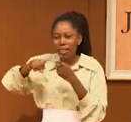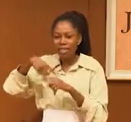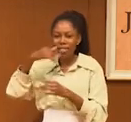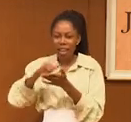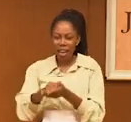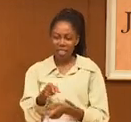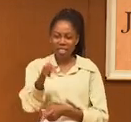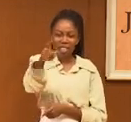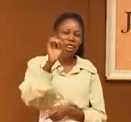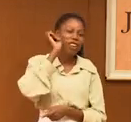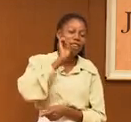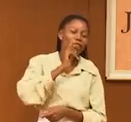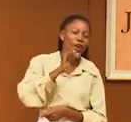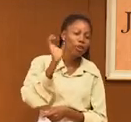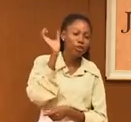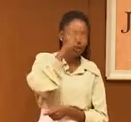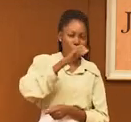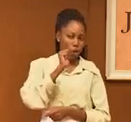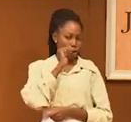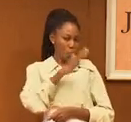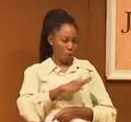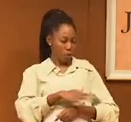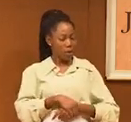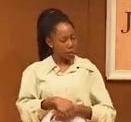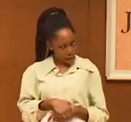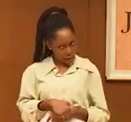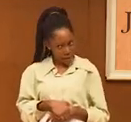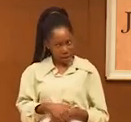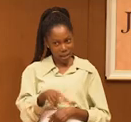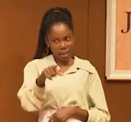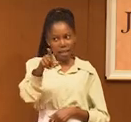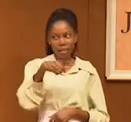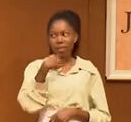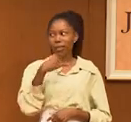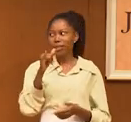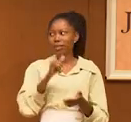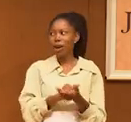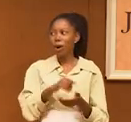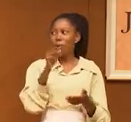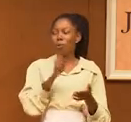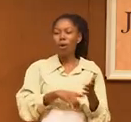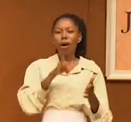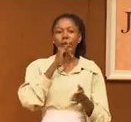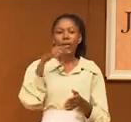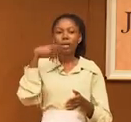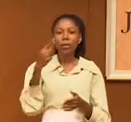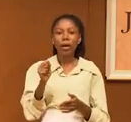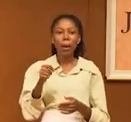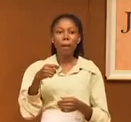with a strange lady? So I was like, okay, what's the meaning of the dream? He said that the Holy Spirit told